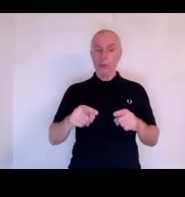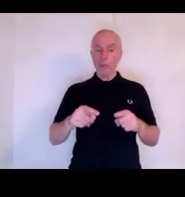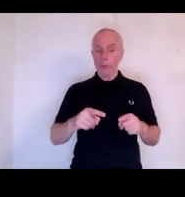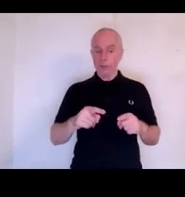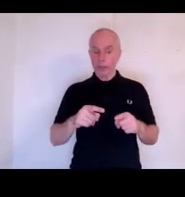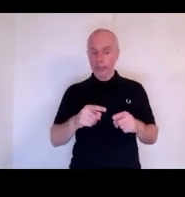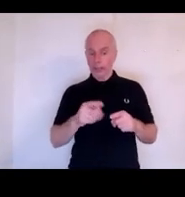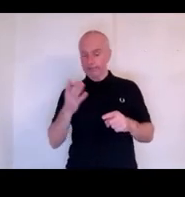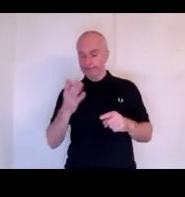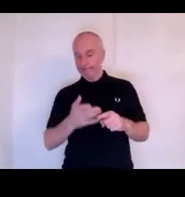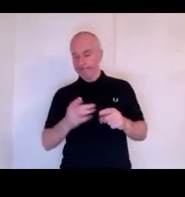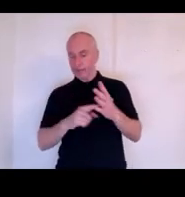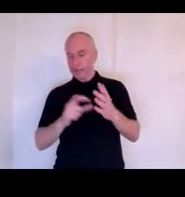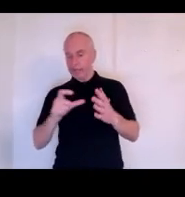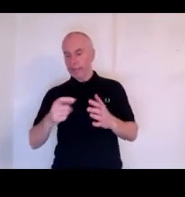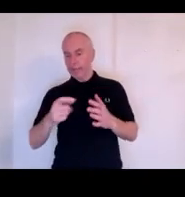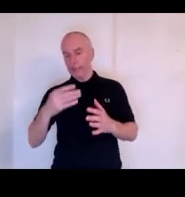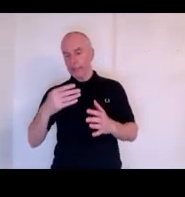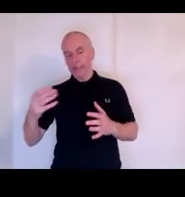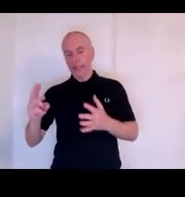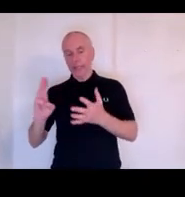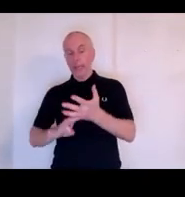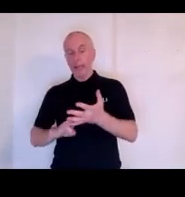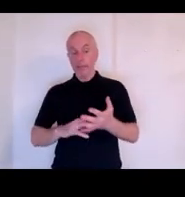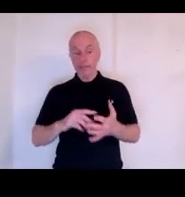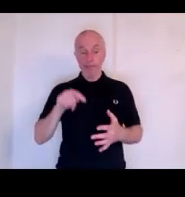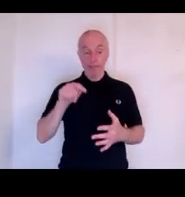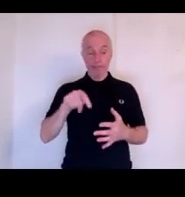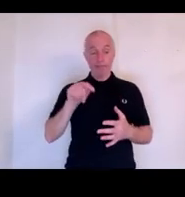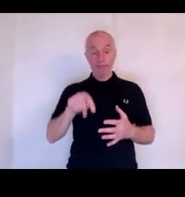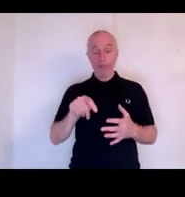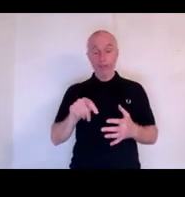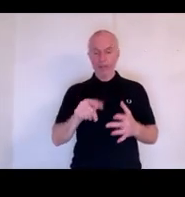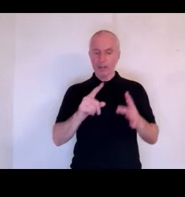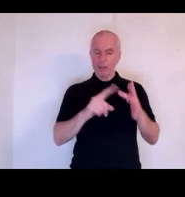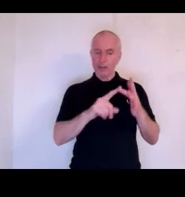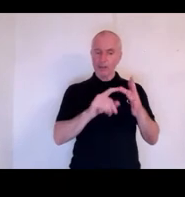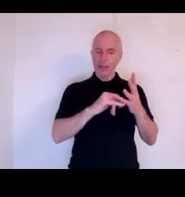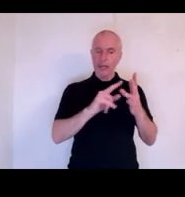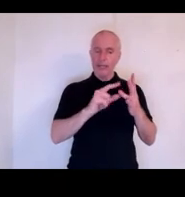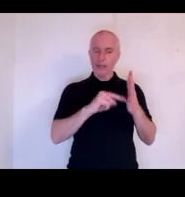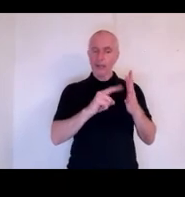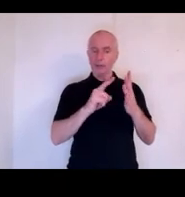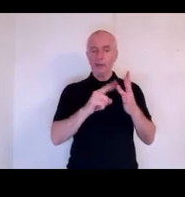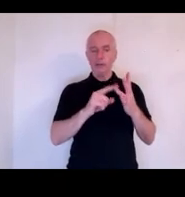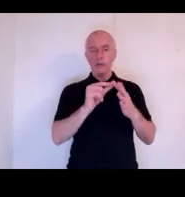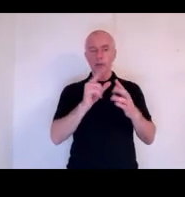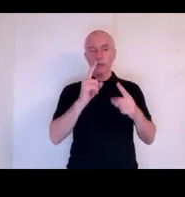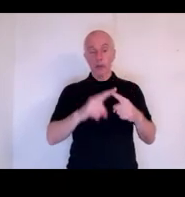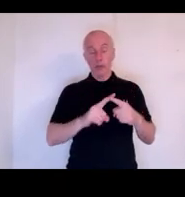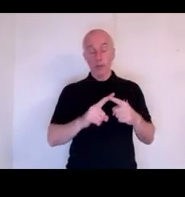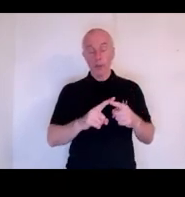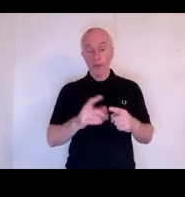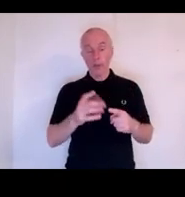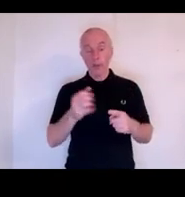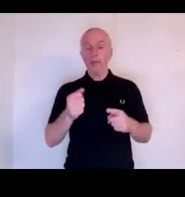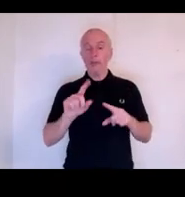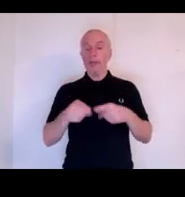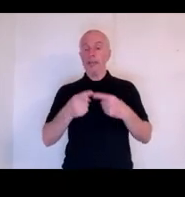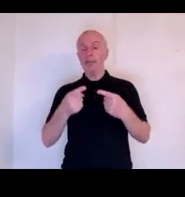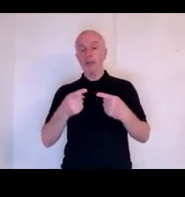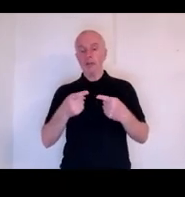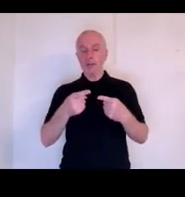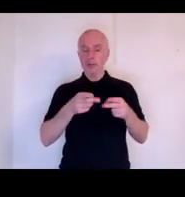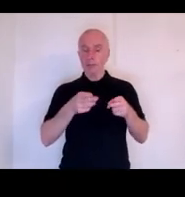This is generated as efficient product in a reactor a lot of the time. There are other proposed methods of generating it,